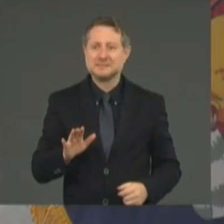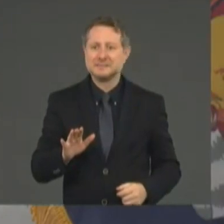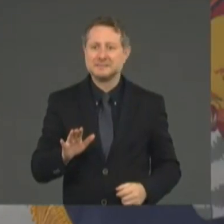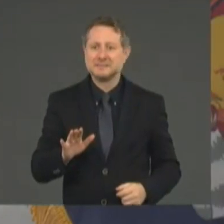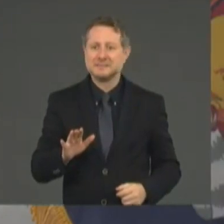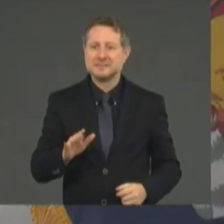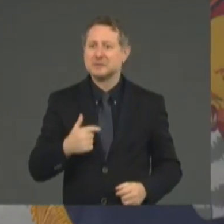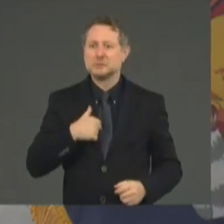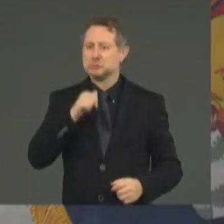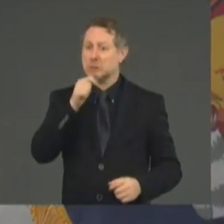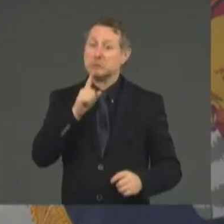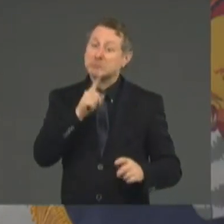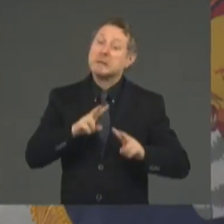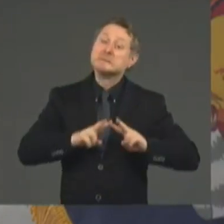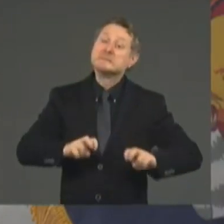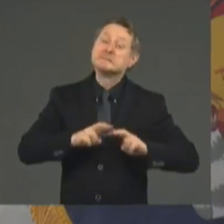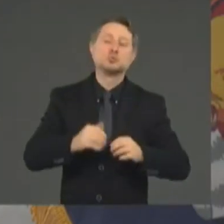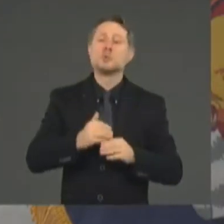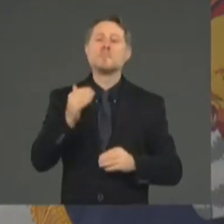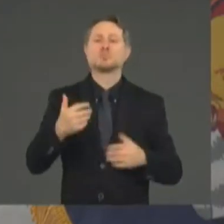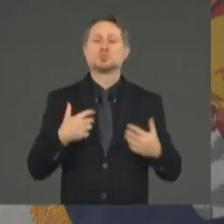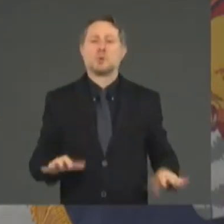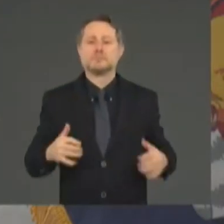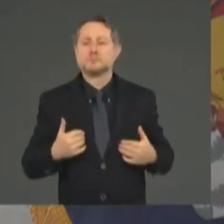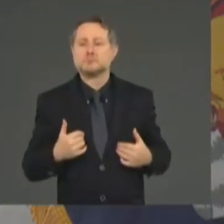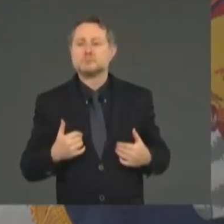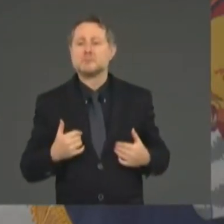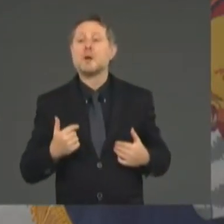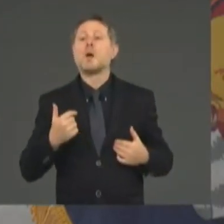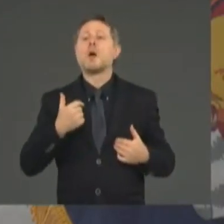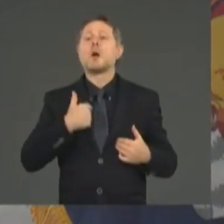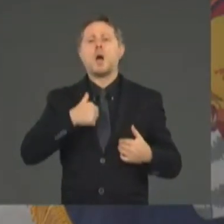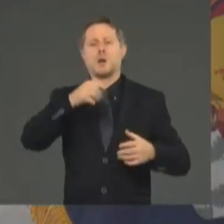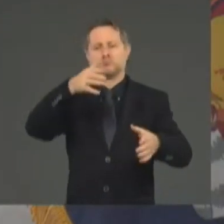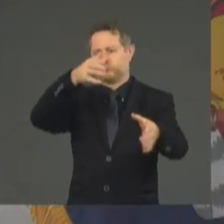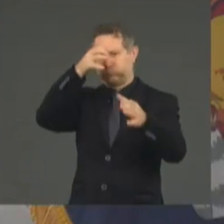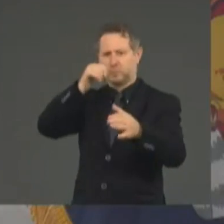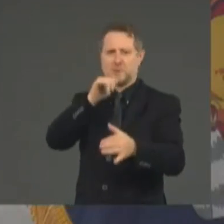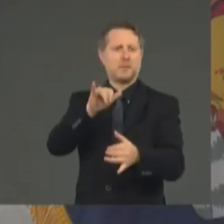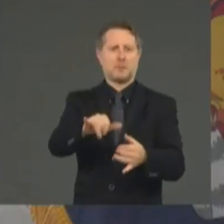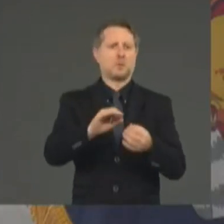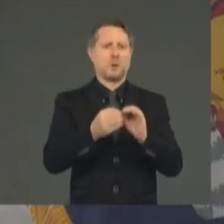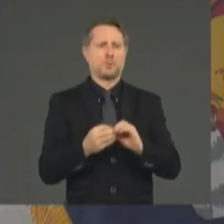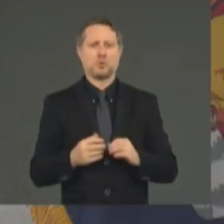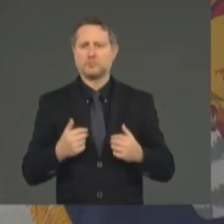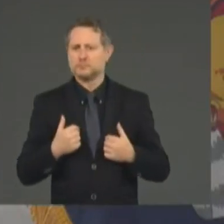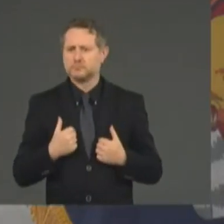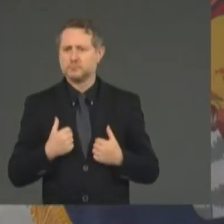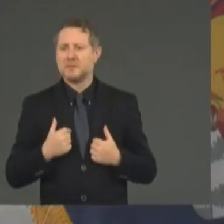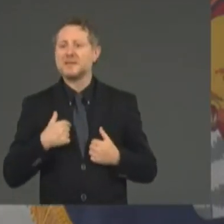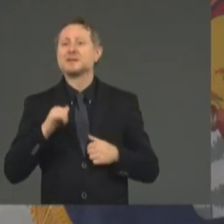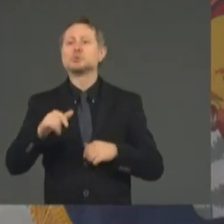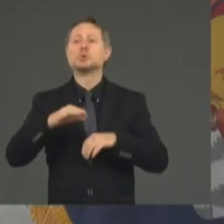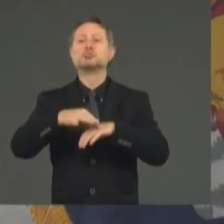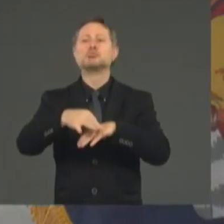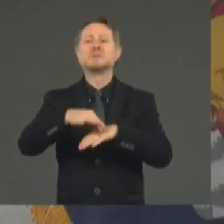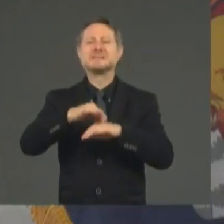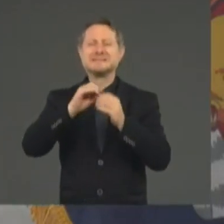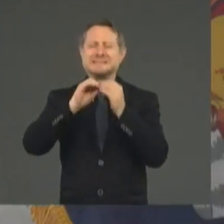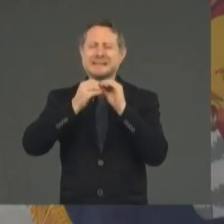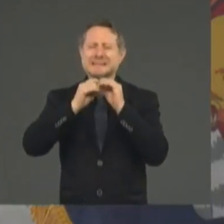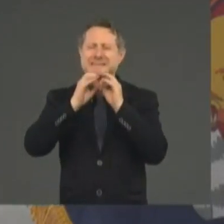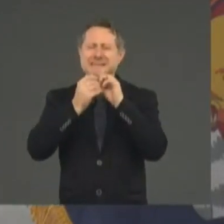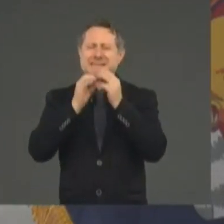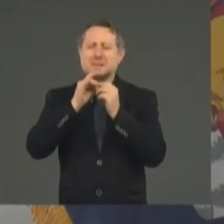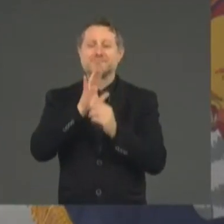disaggregating them. But that is not my field. That's geostatistics, which